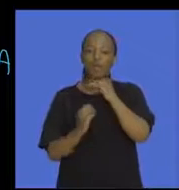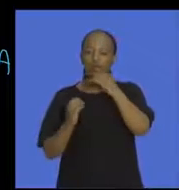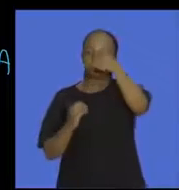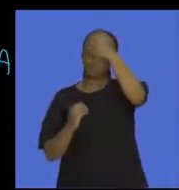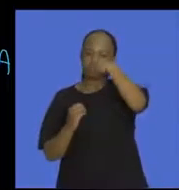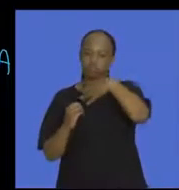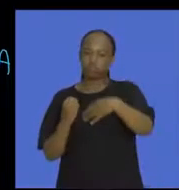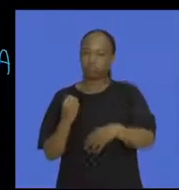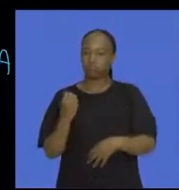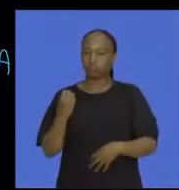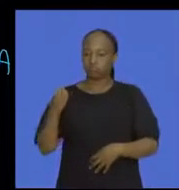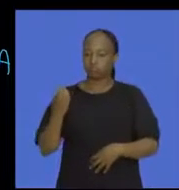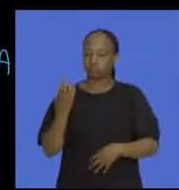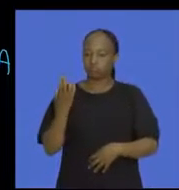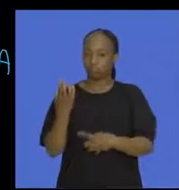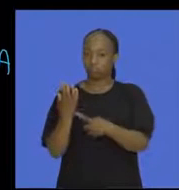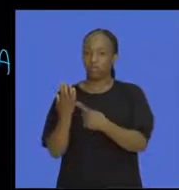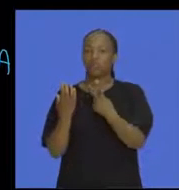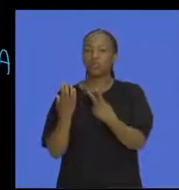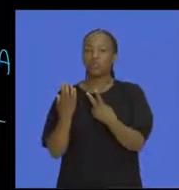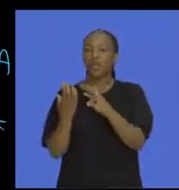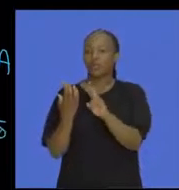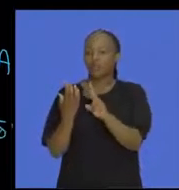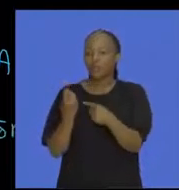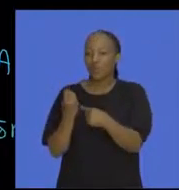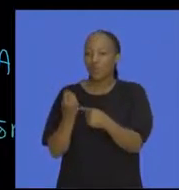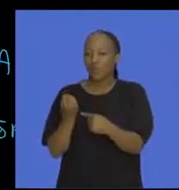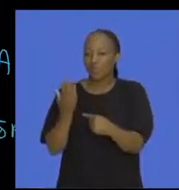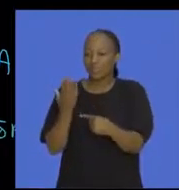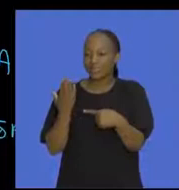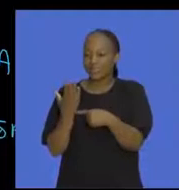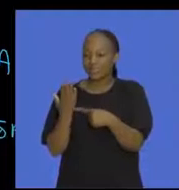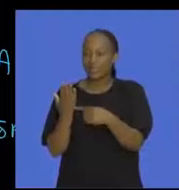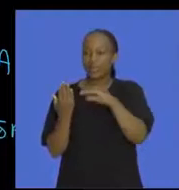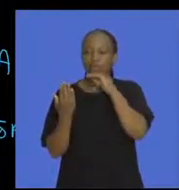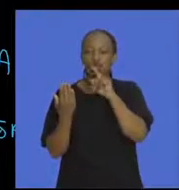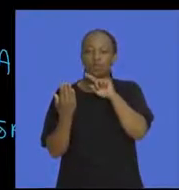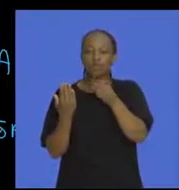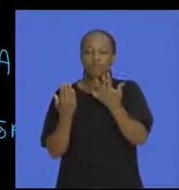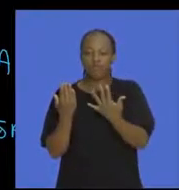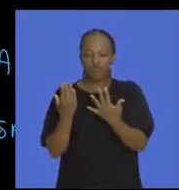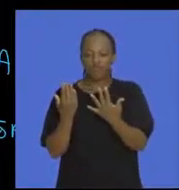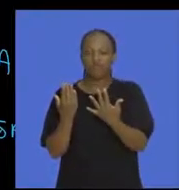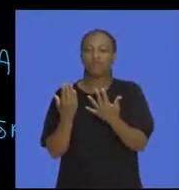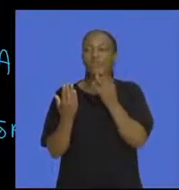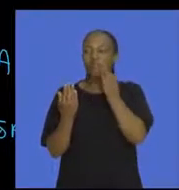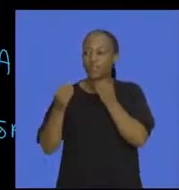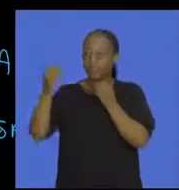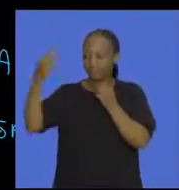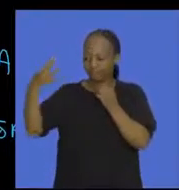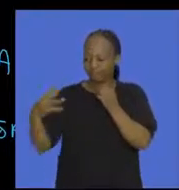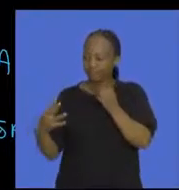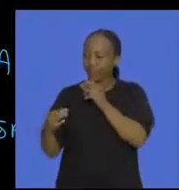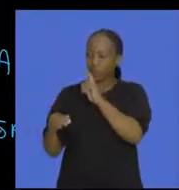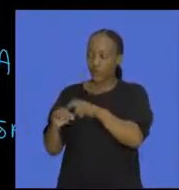okay, is equals to half that, which is 1.5 amperes. So that's as far as the data that we need in as